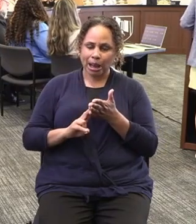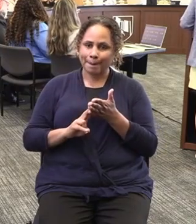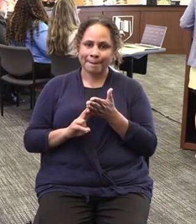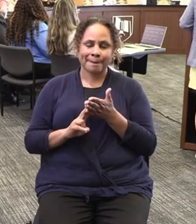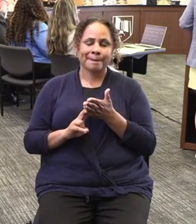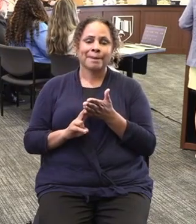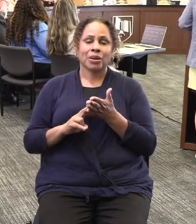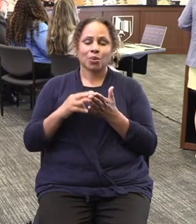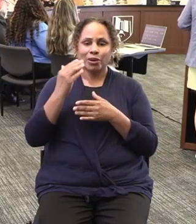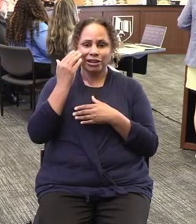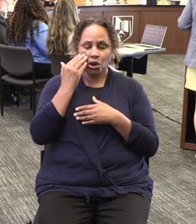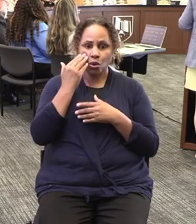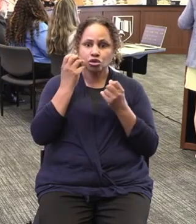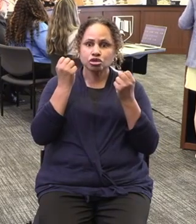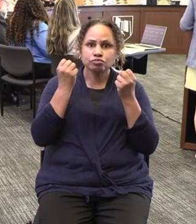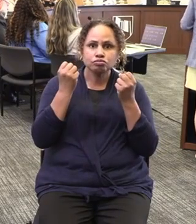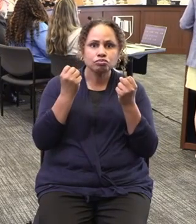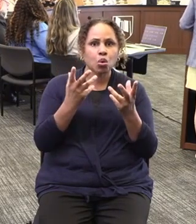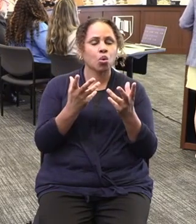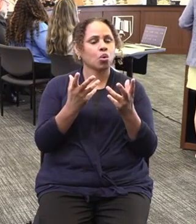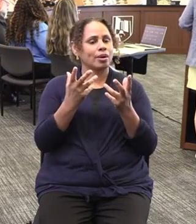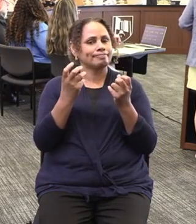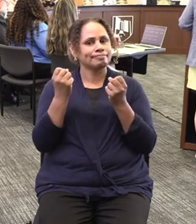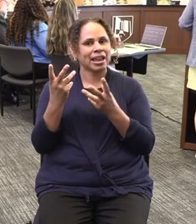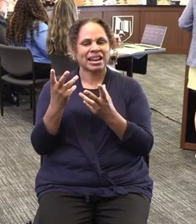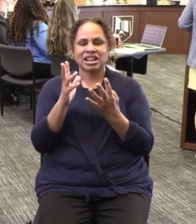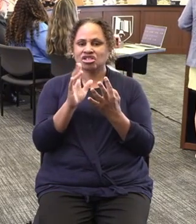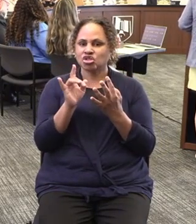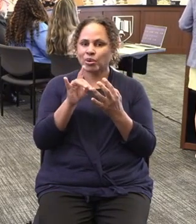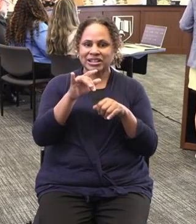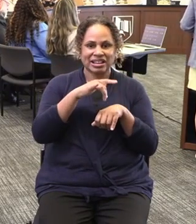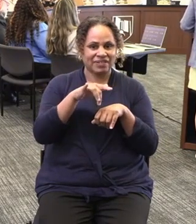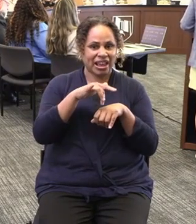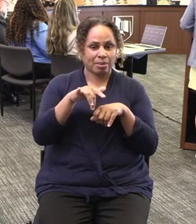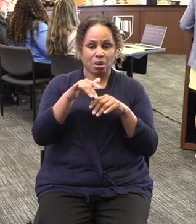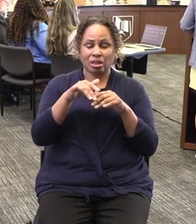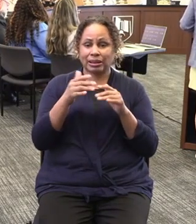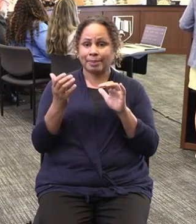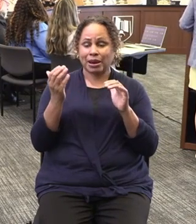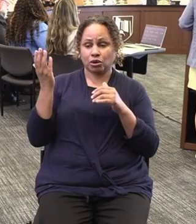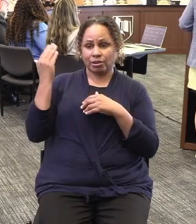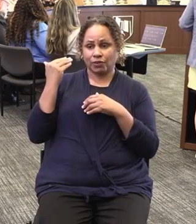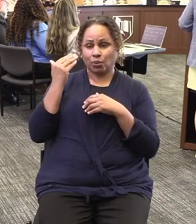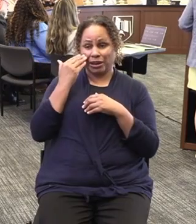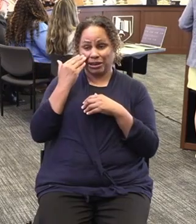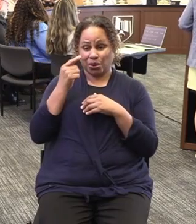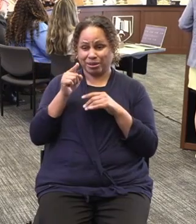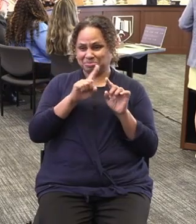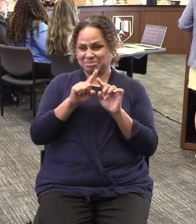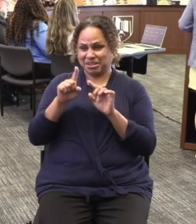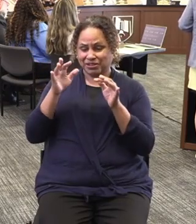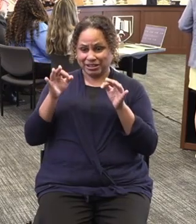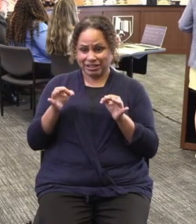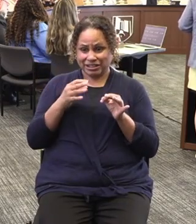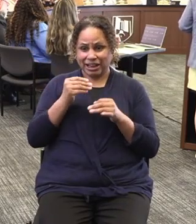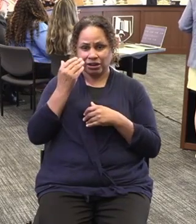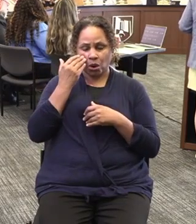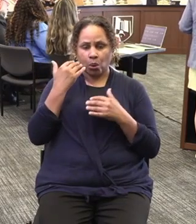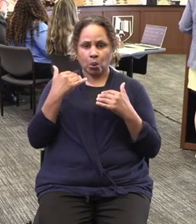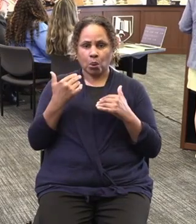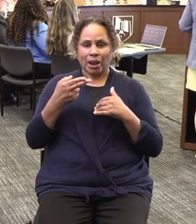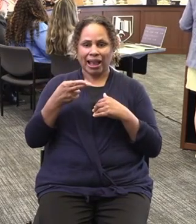there than ever before. We know they're making earlier decisions. And we know that they have really high expectations with how they're going to spend their money these